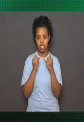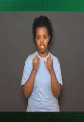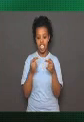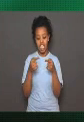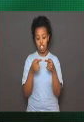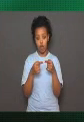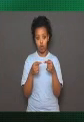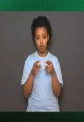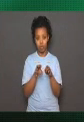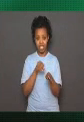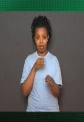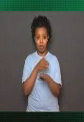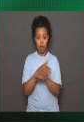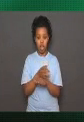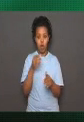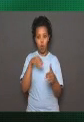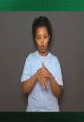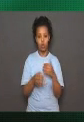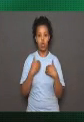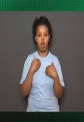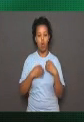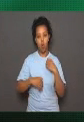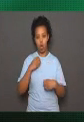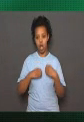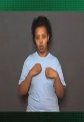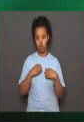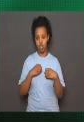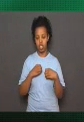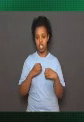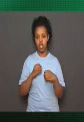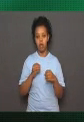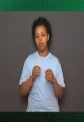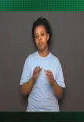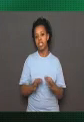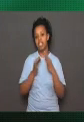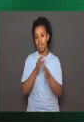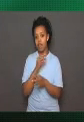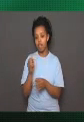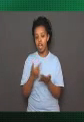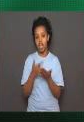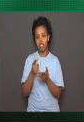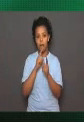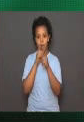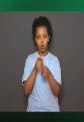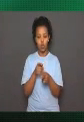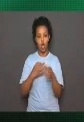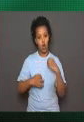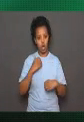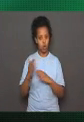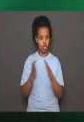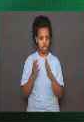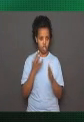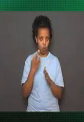information from receptors in internal organs and produces responses in those